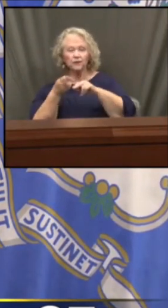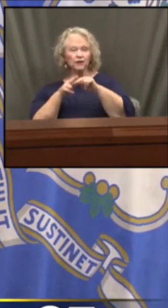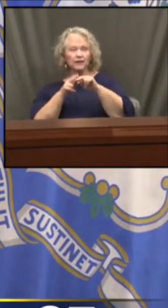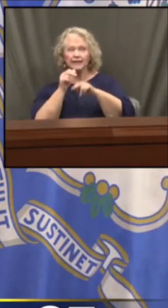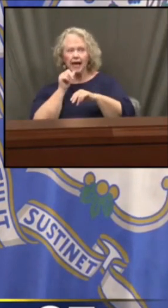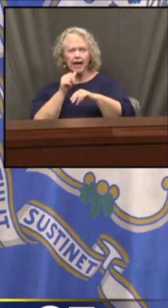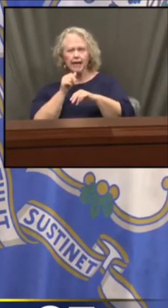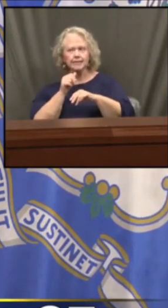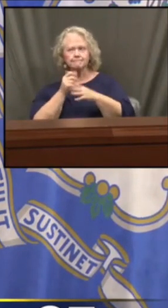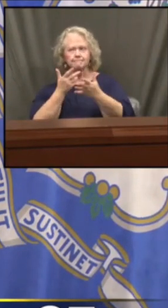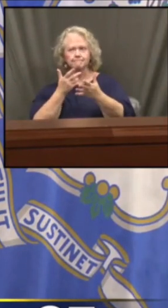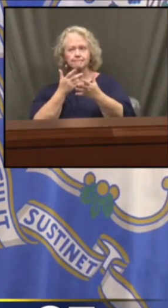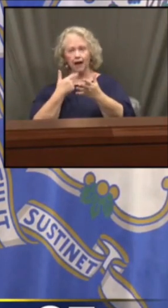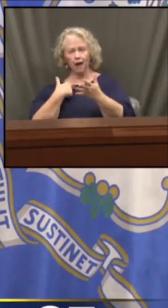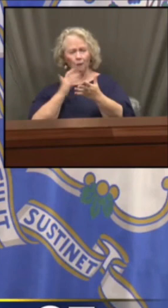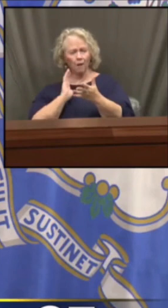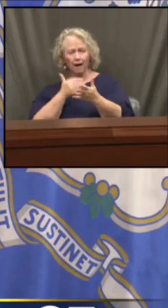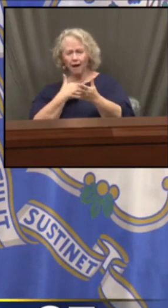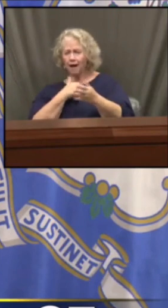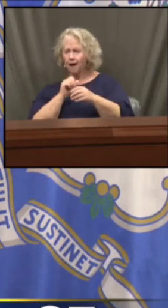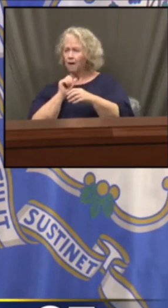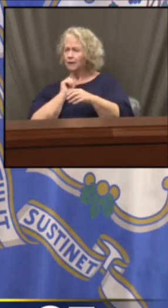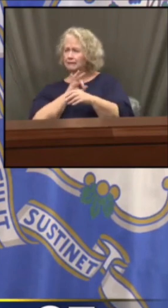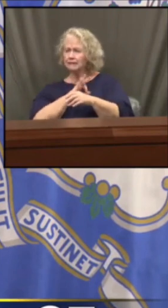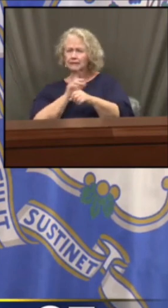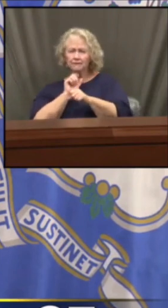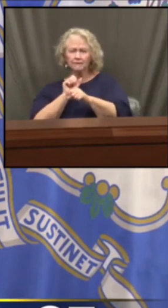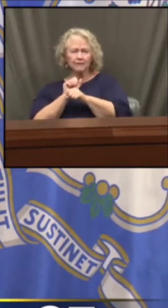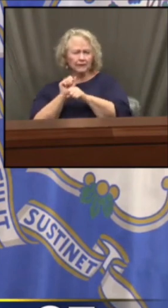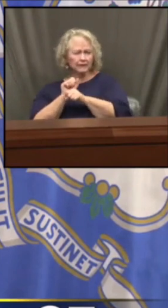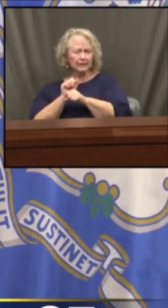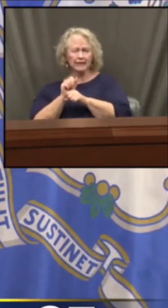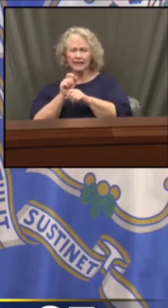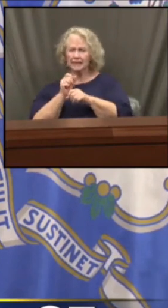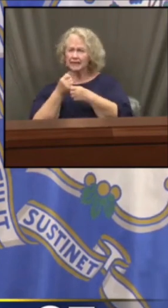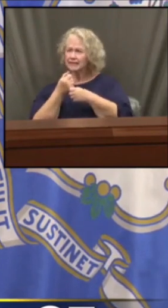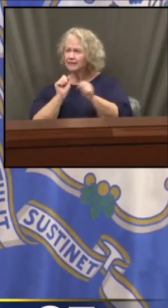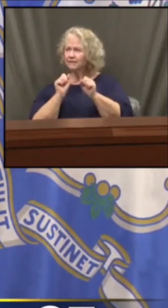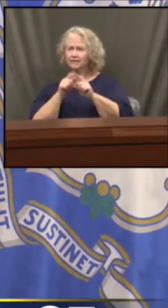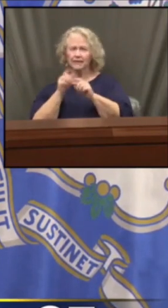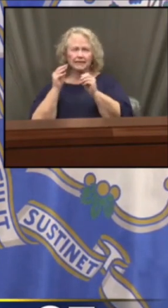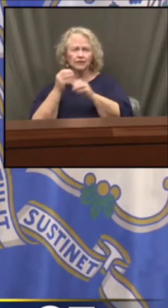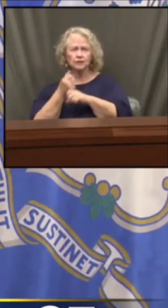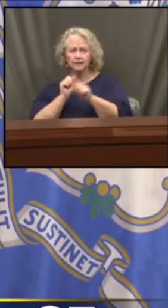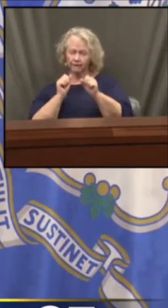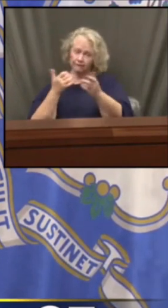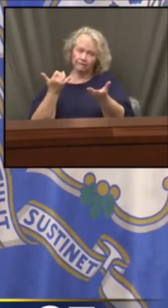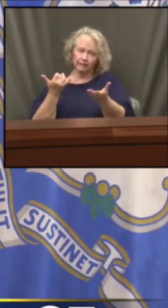want to keep our state employees safe. I want to keep our teachers safe. And I thought now's the time to do it.